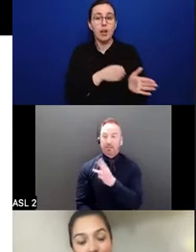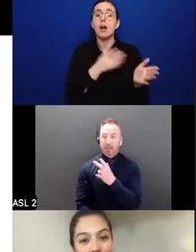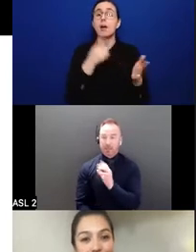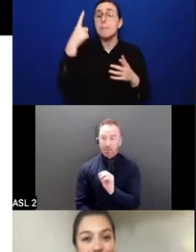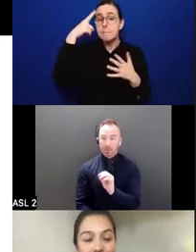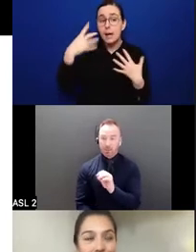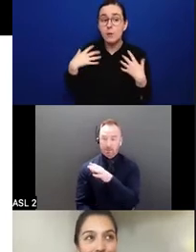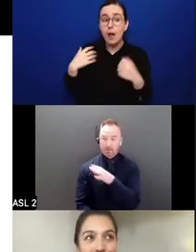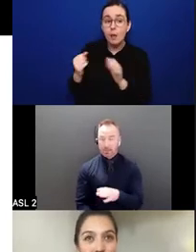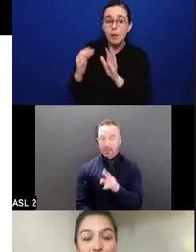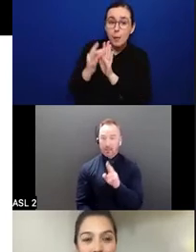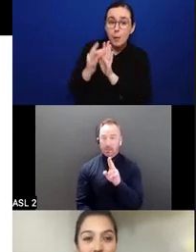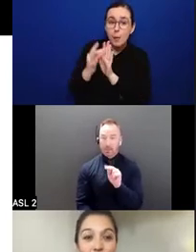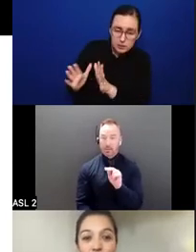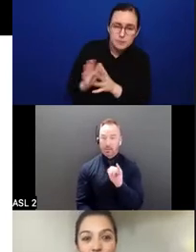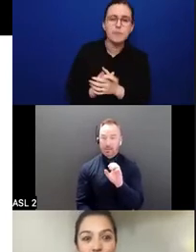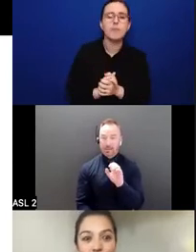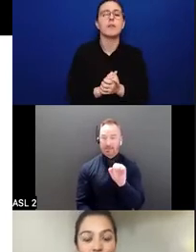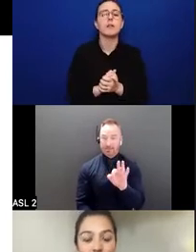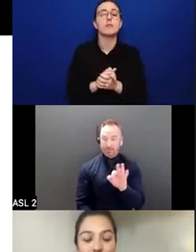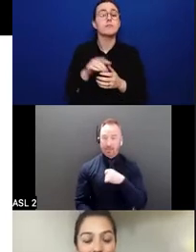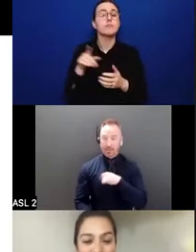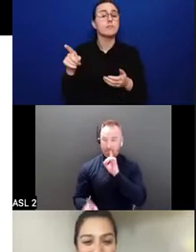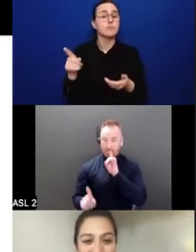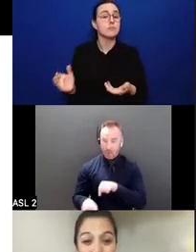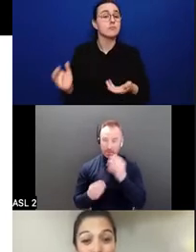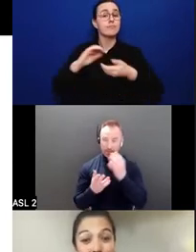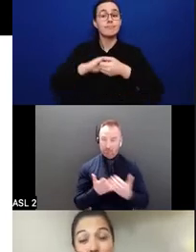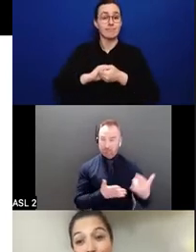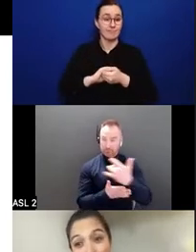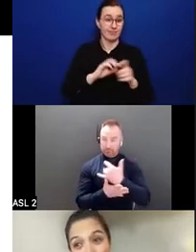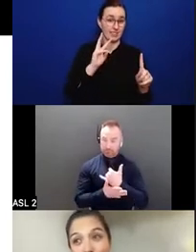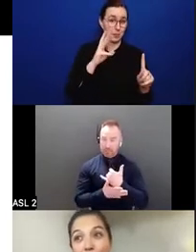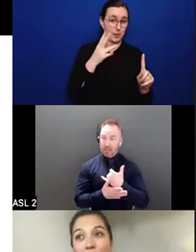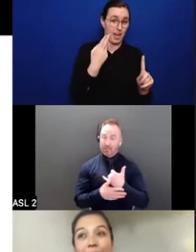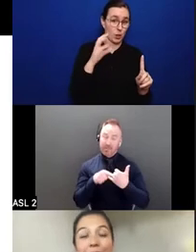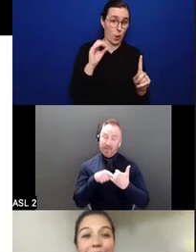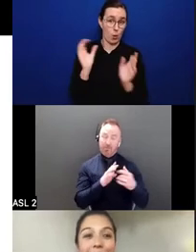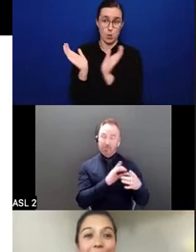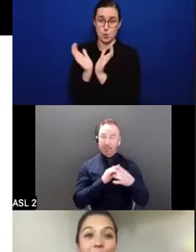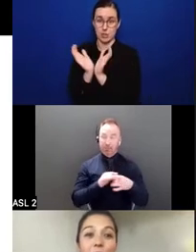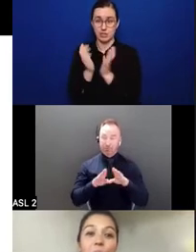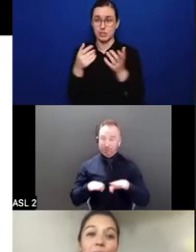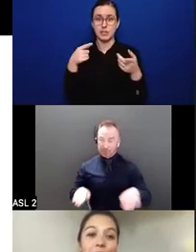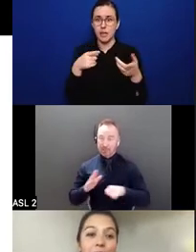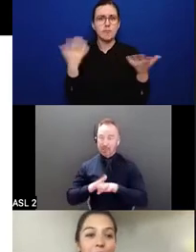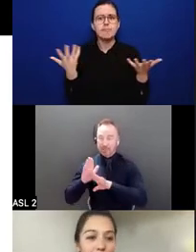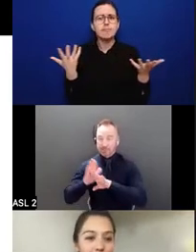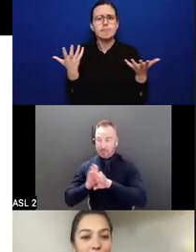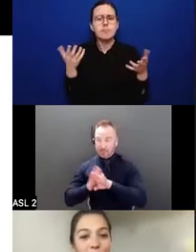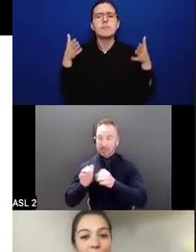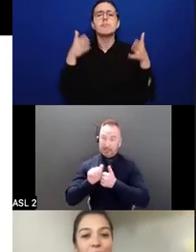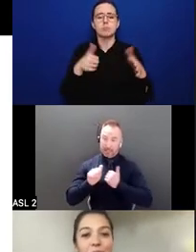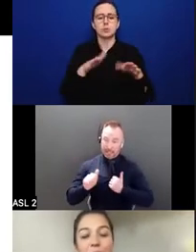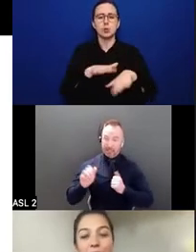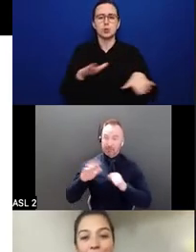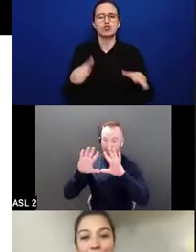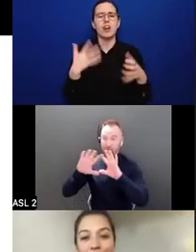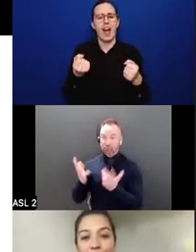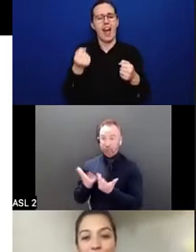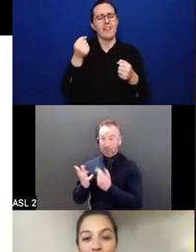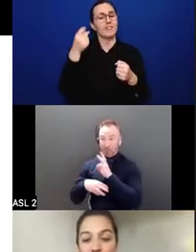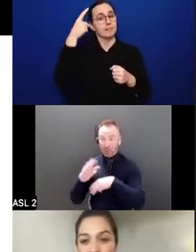was had data collected on children with developmental delays and disabilities around the globe. And we, Dr. Melda